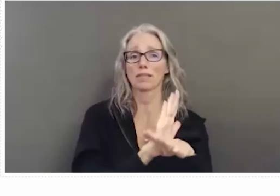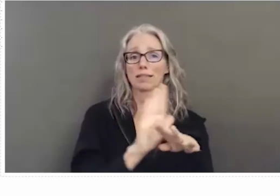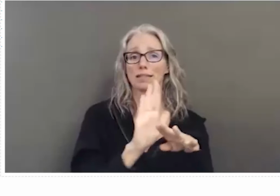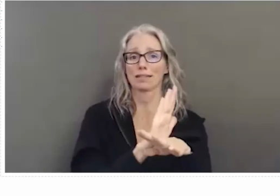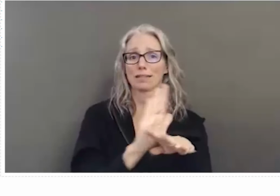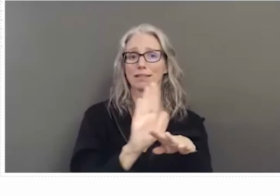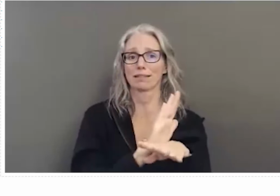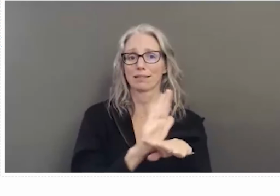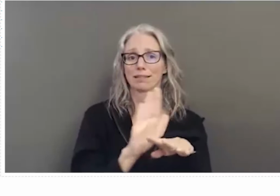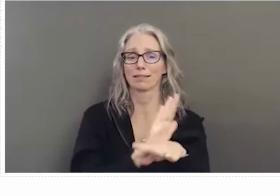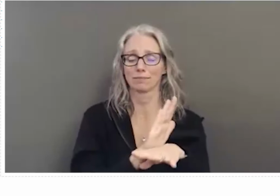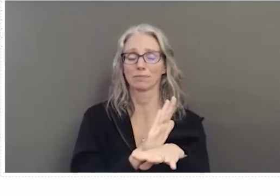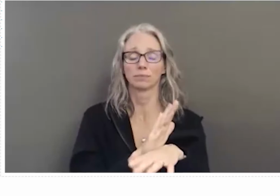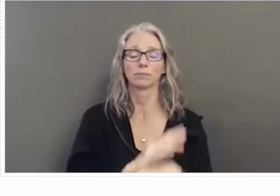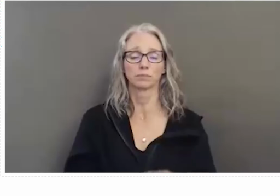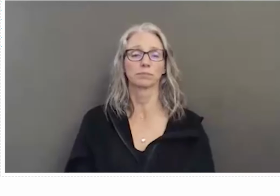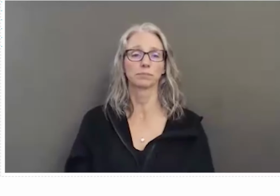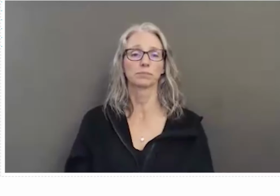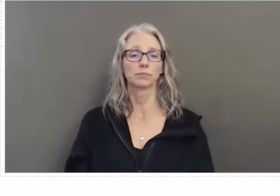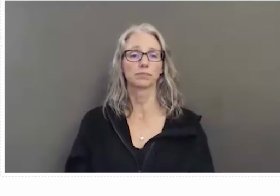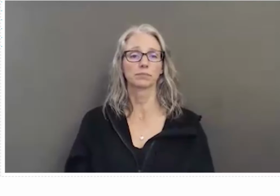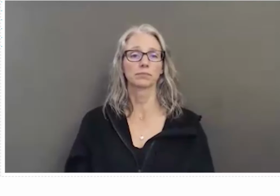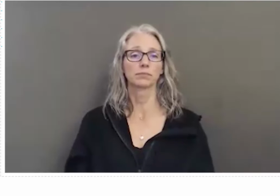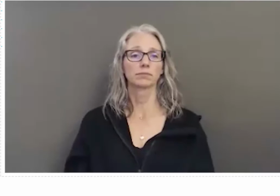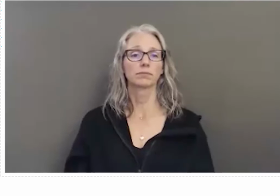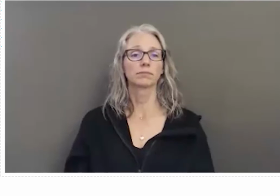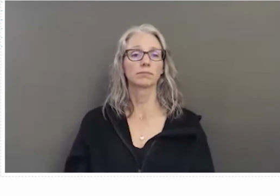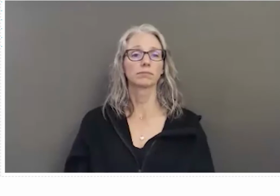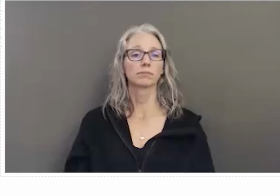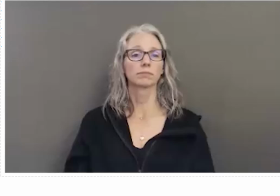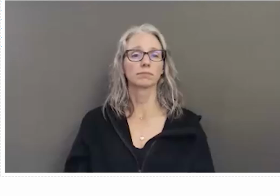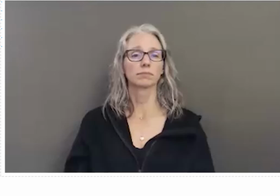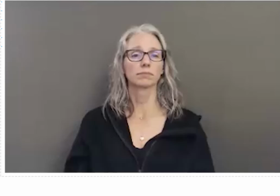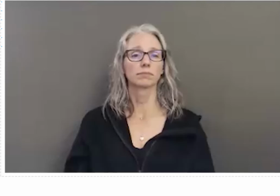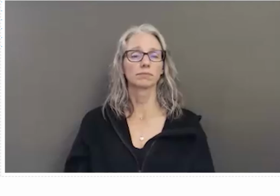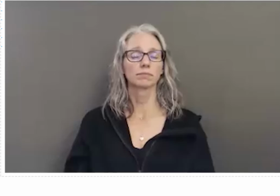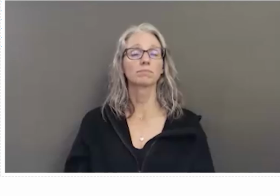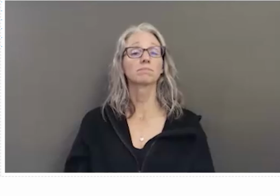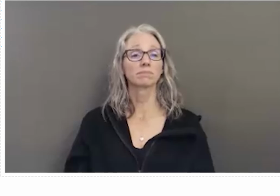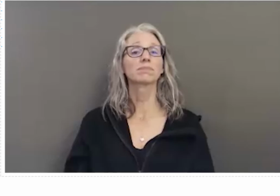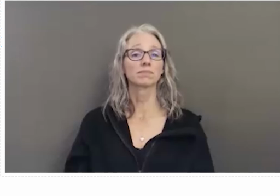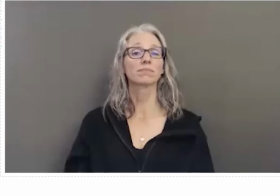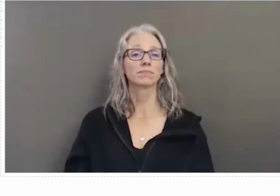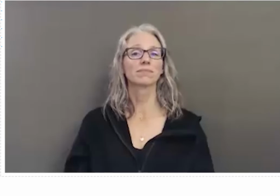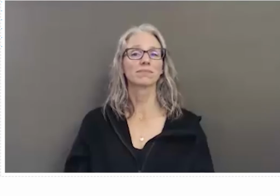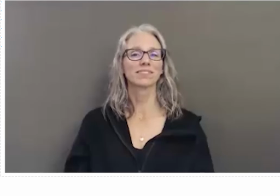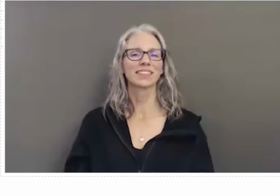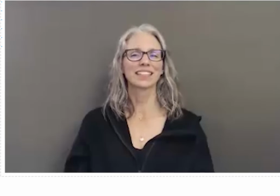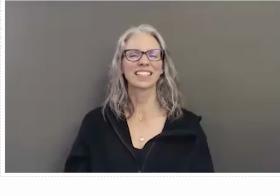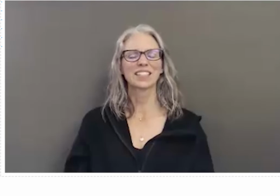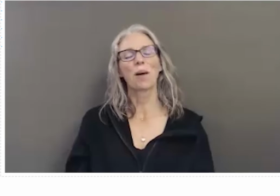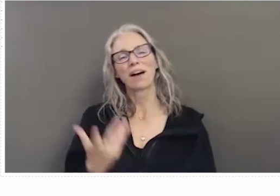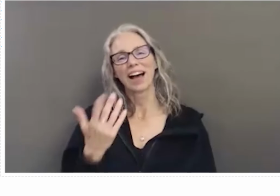haven't connected with previously. So while that is sort of going against creating